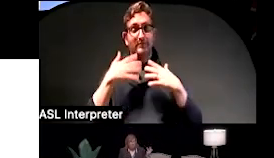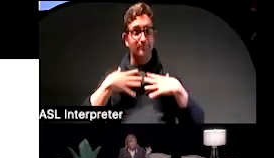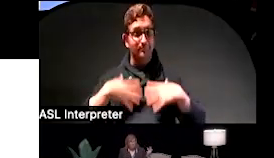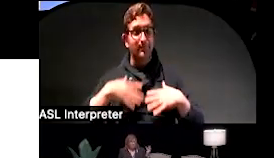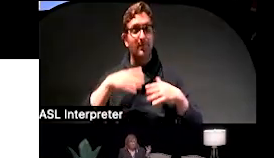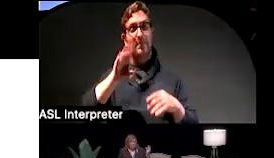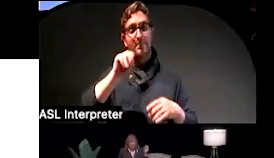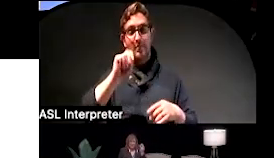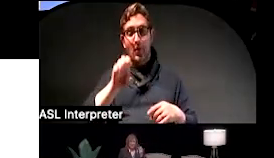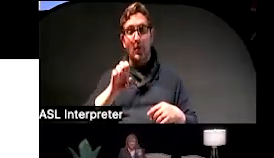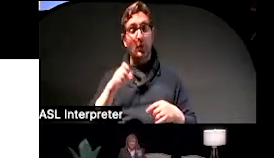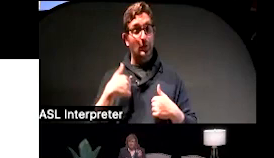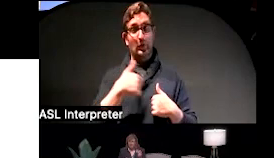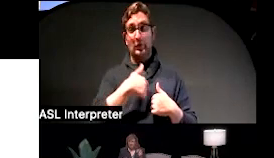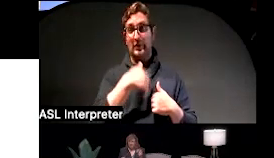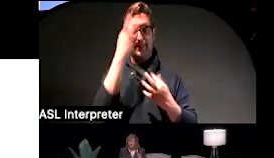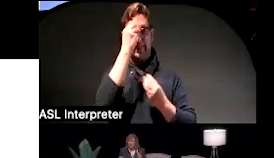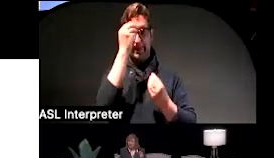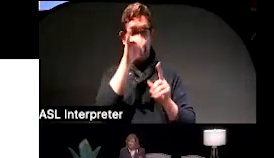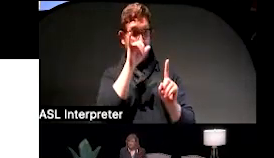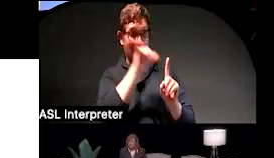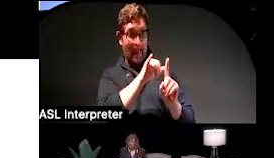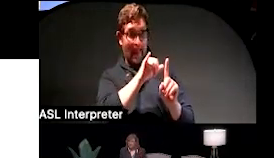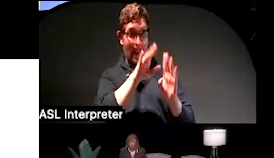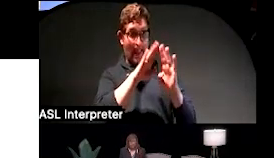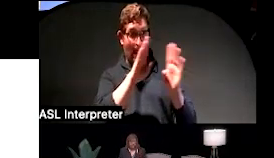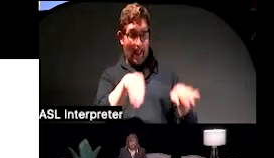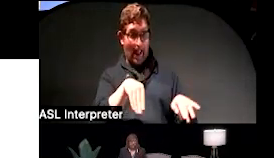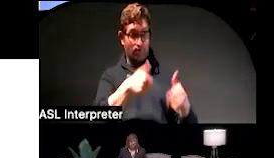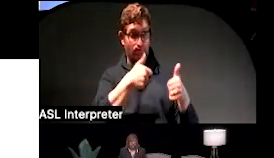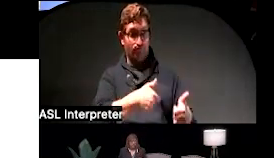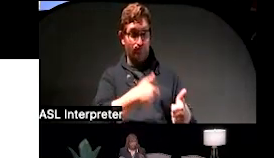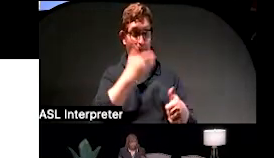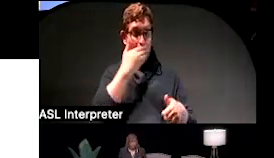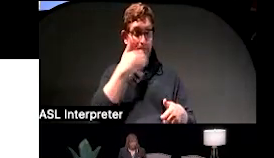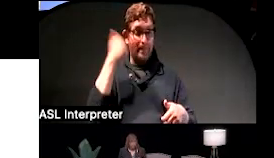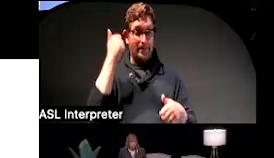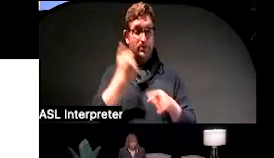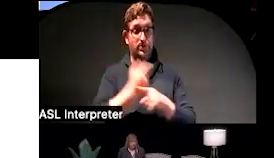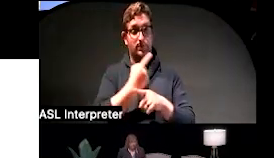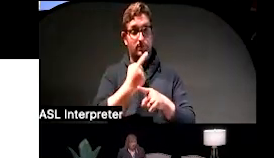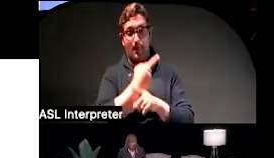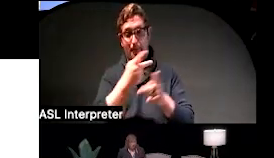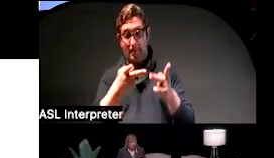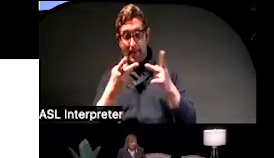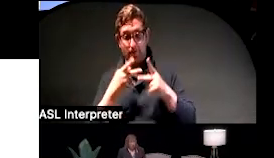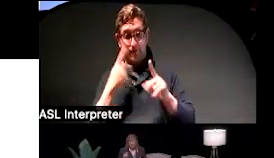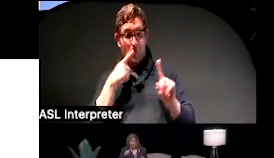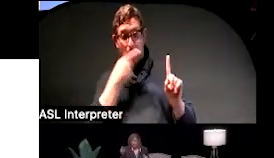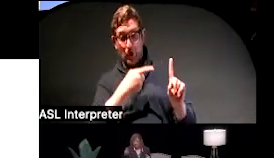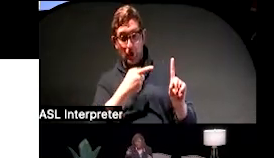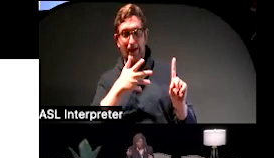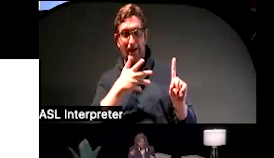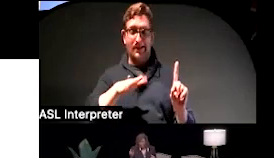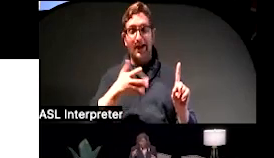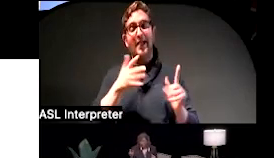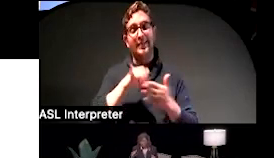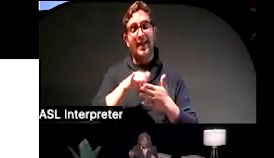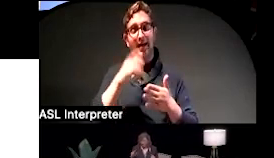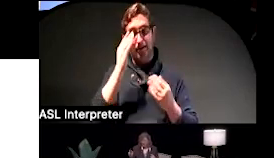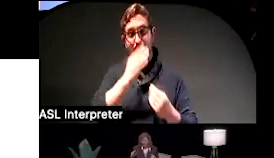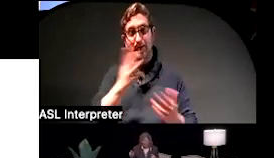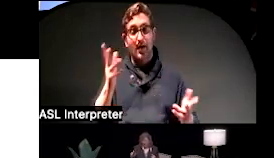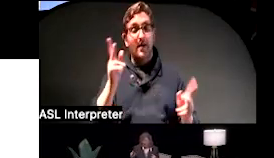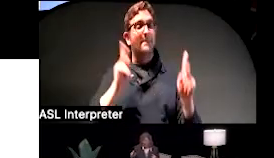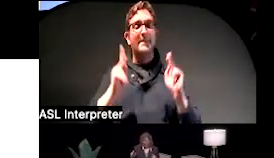Are we thinking that that house is the most appropriate for her? Now, I'll tell you that people can